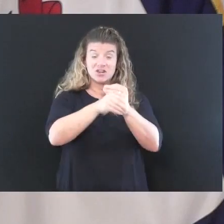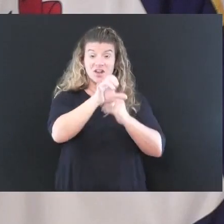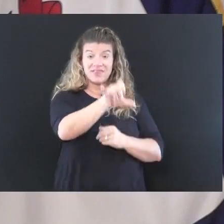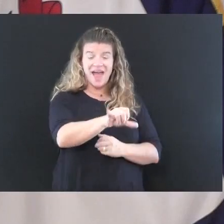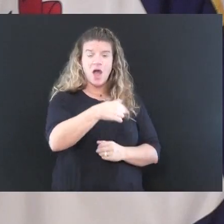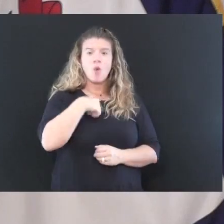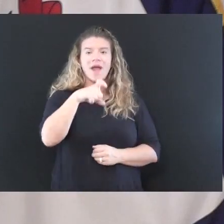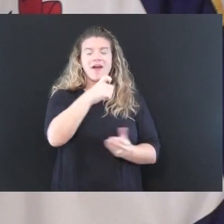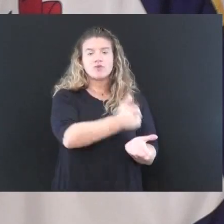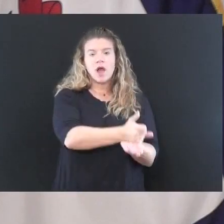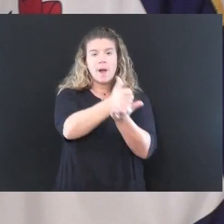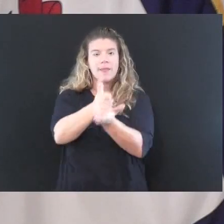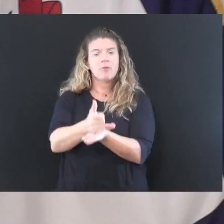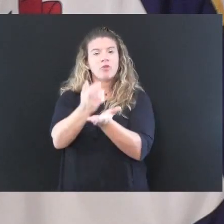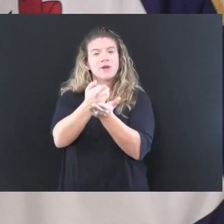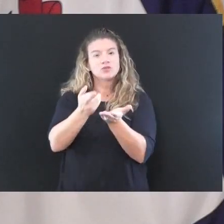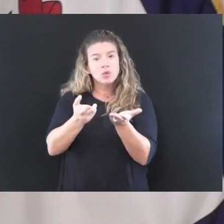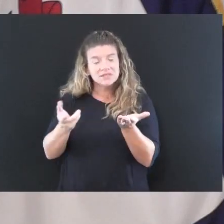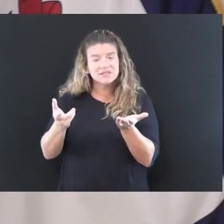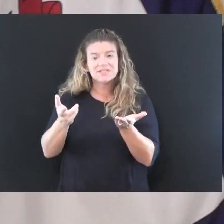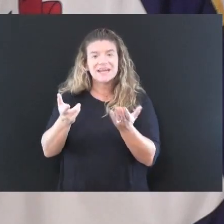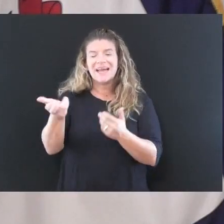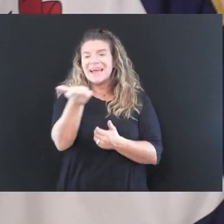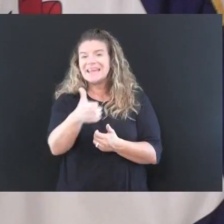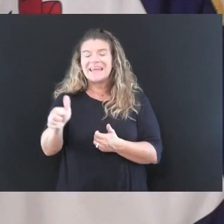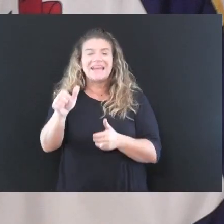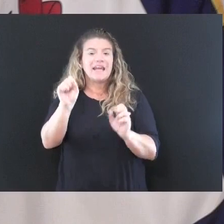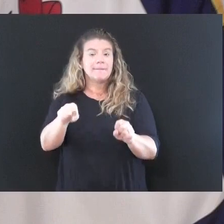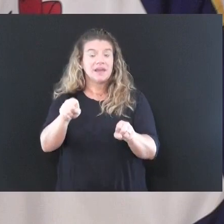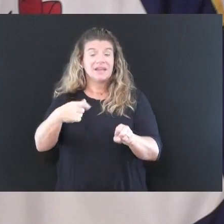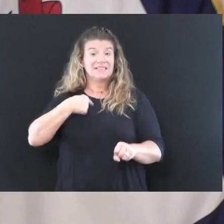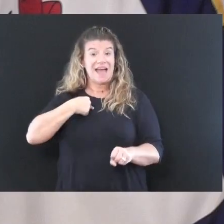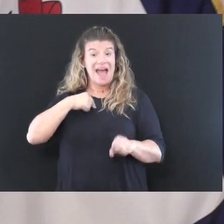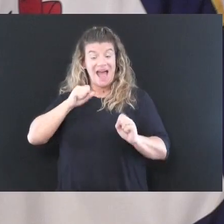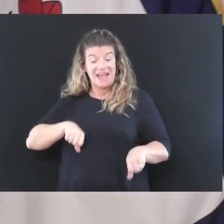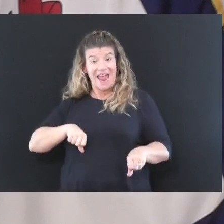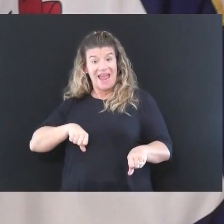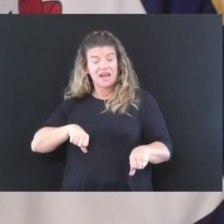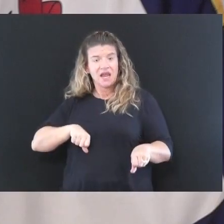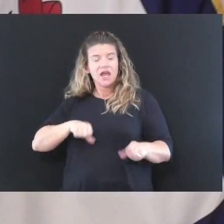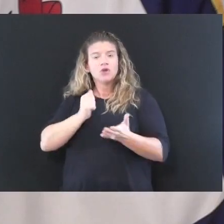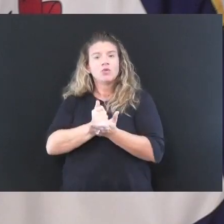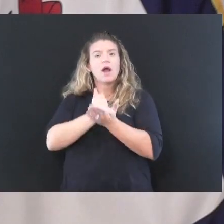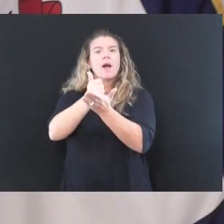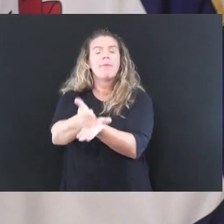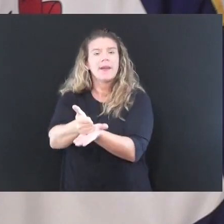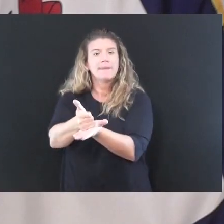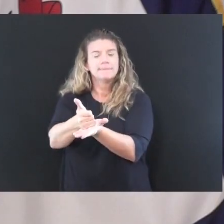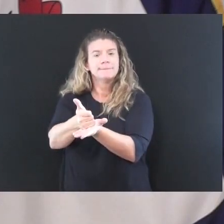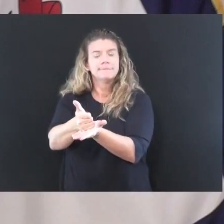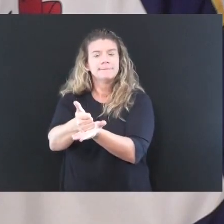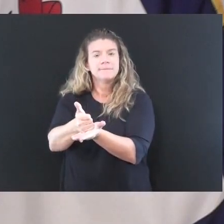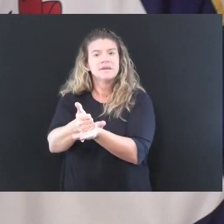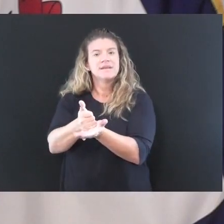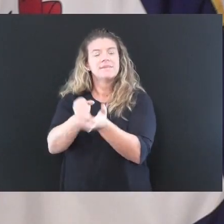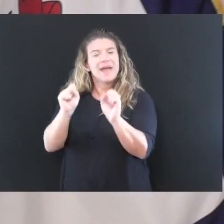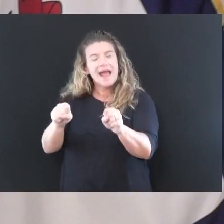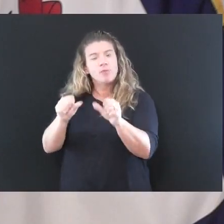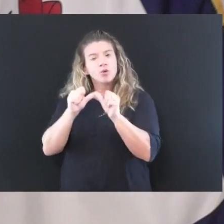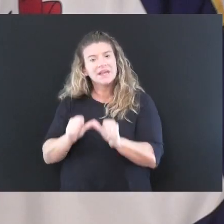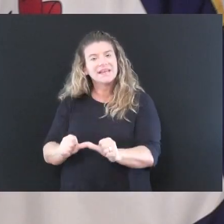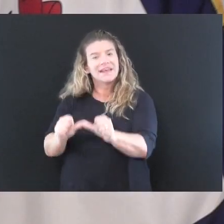got to help them with resources and any abilities that I have to be able to help them to be able to